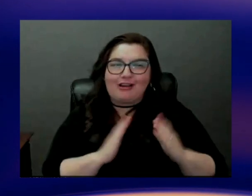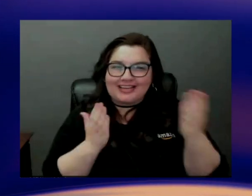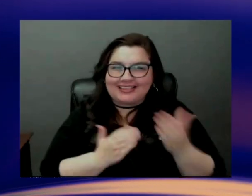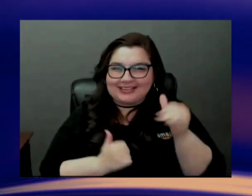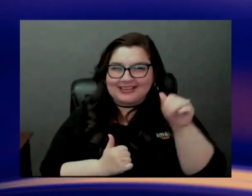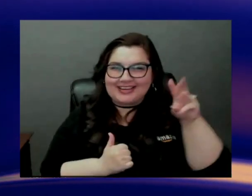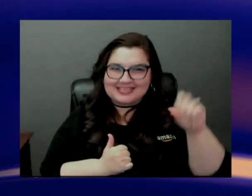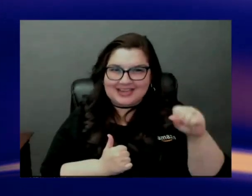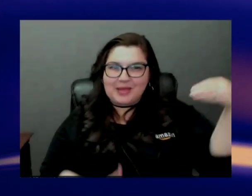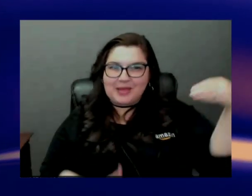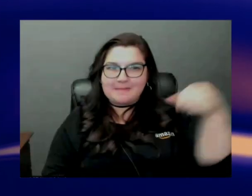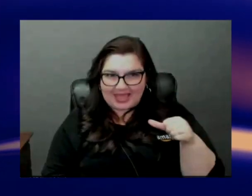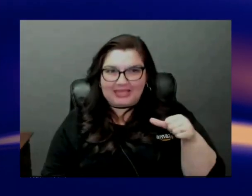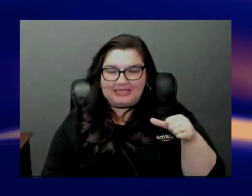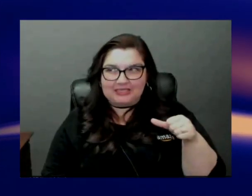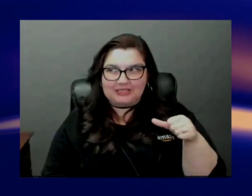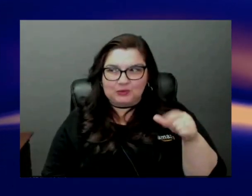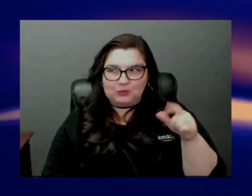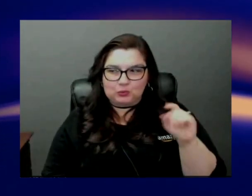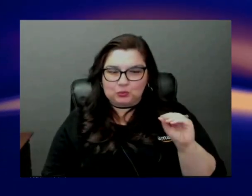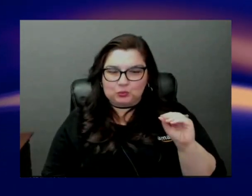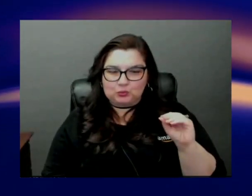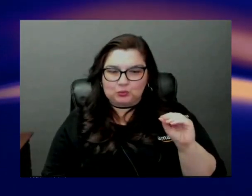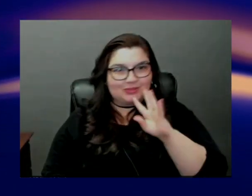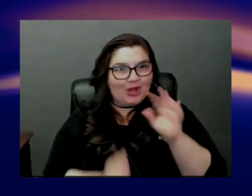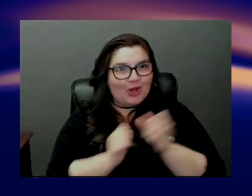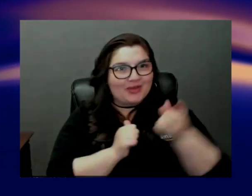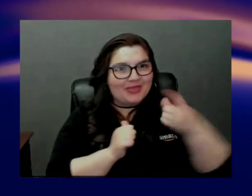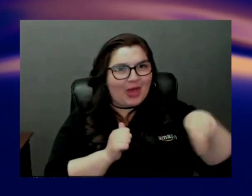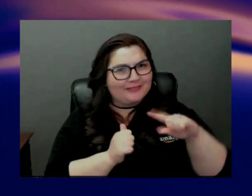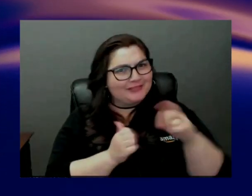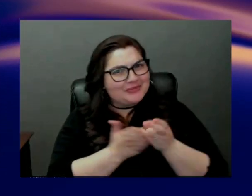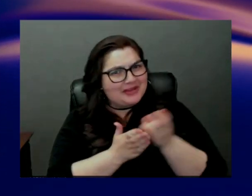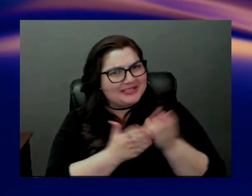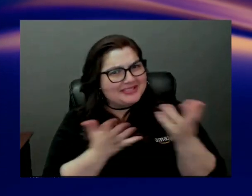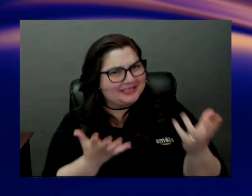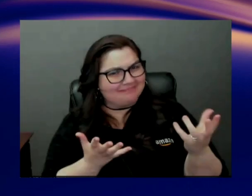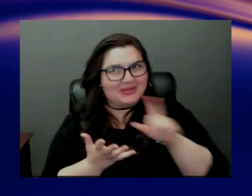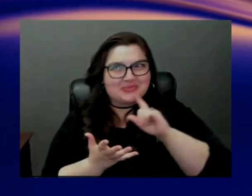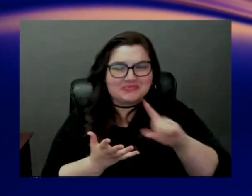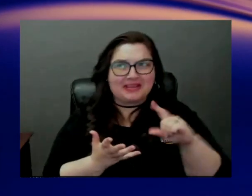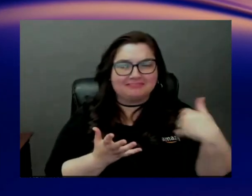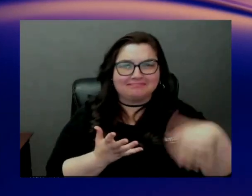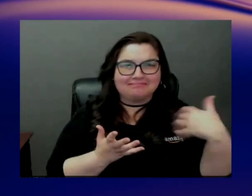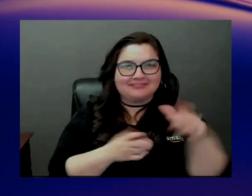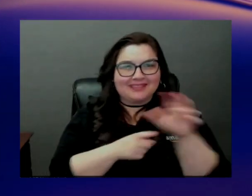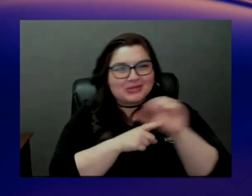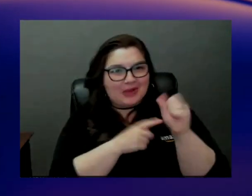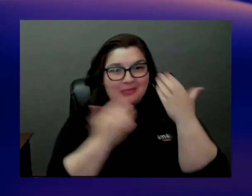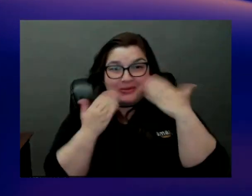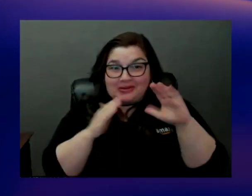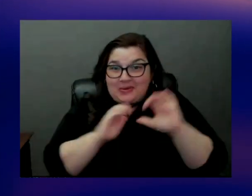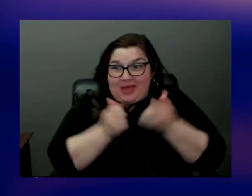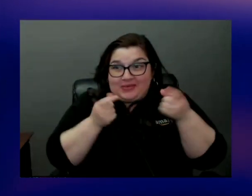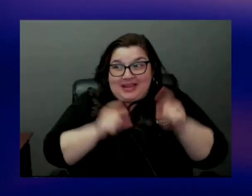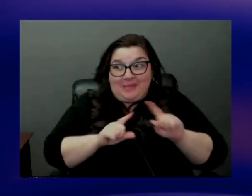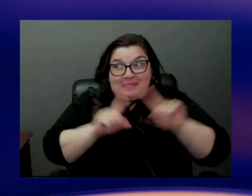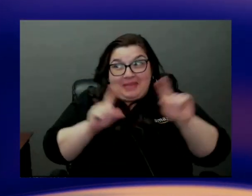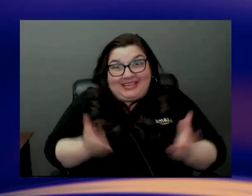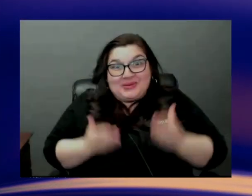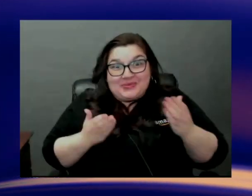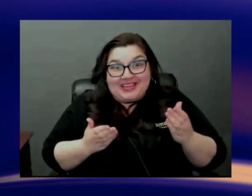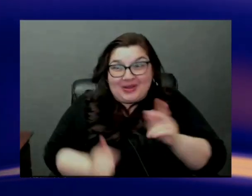paid to talk to you all, honestly. It's pretty incredible. Don't know how it happened, but here we are. Kyle,